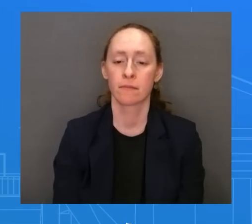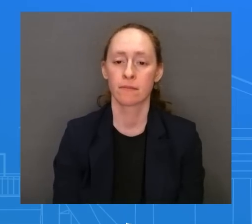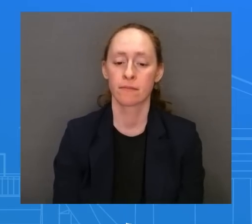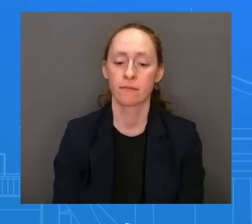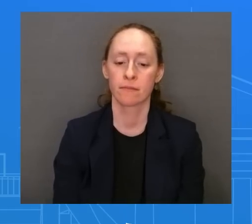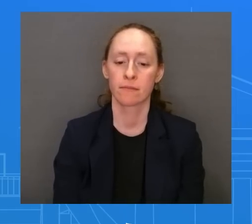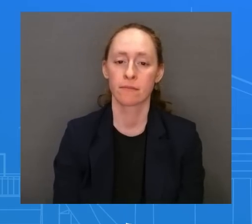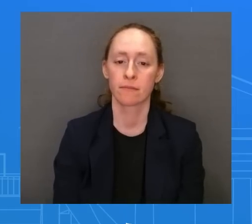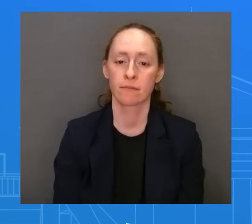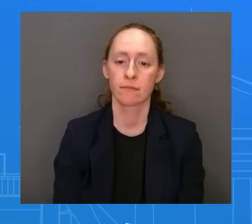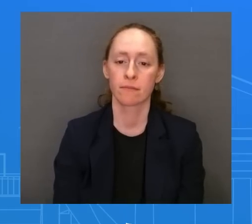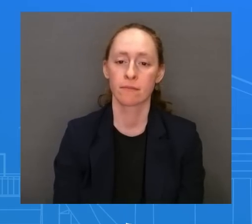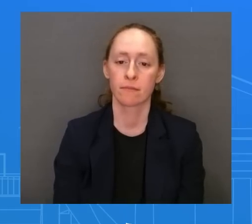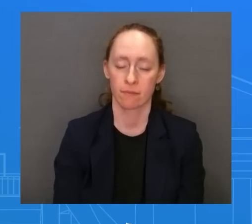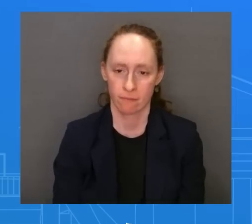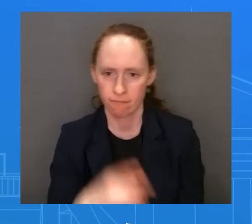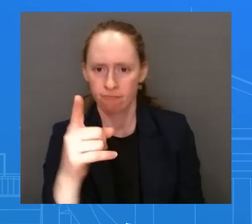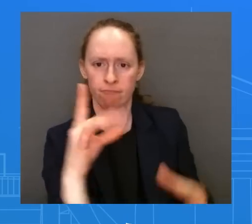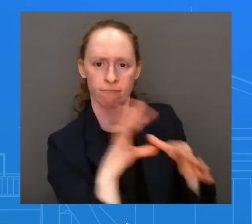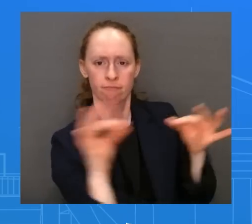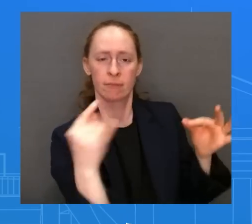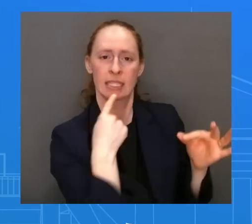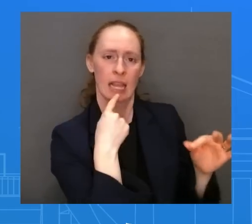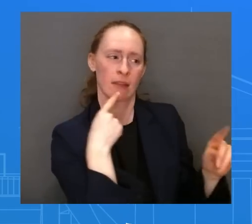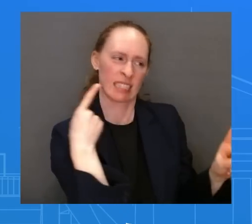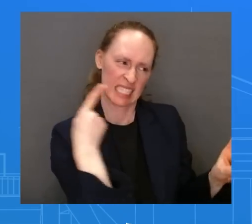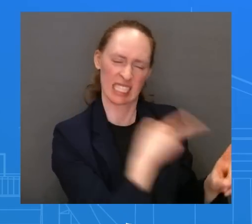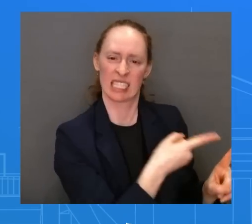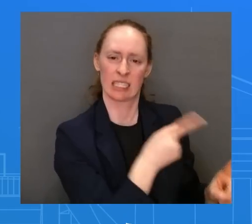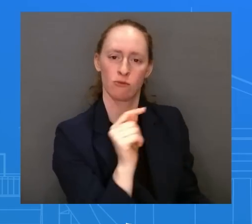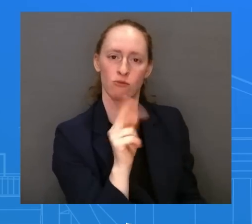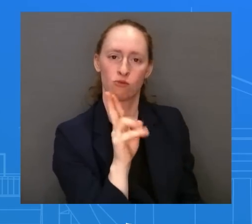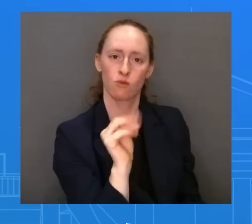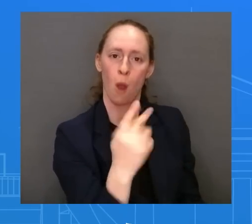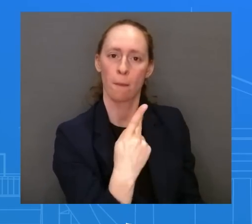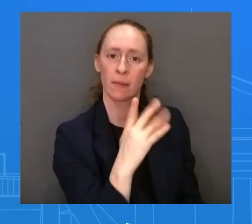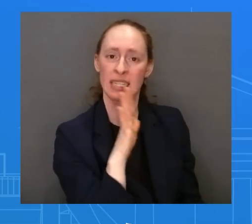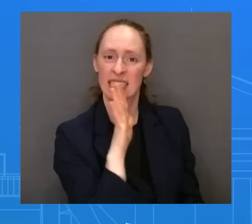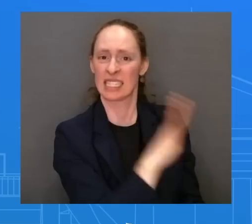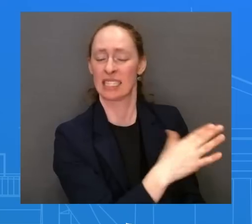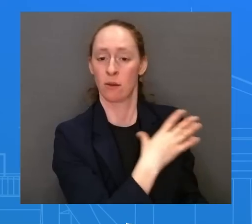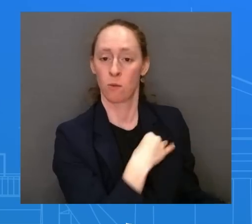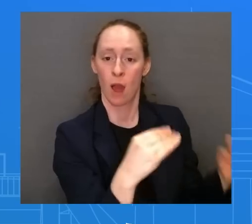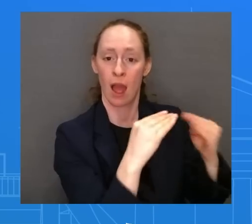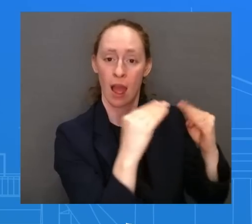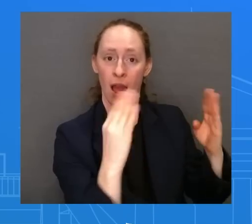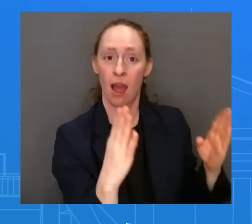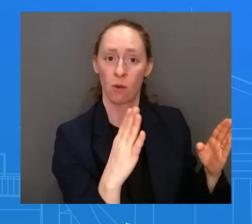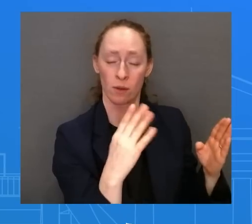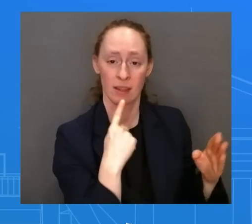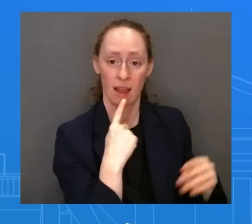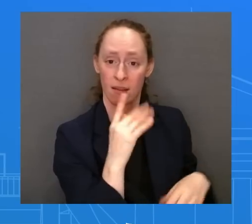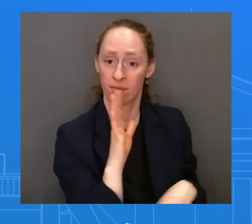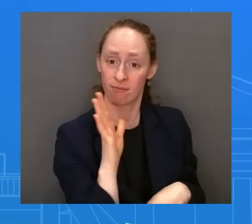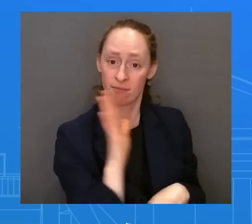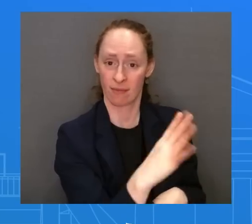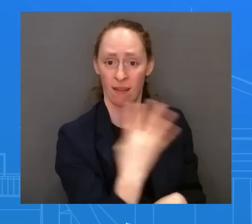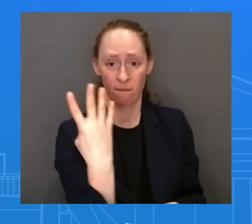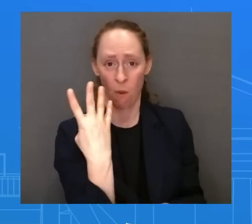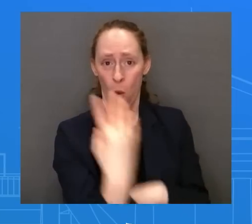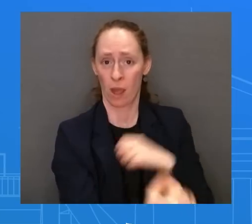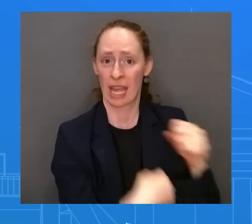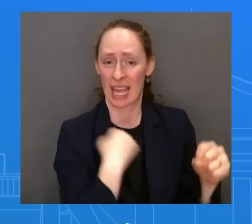deliberate degradation that Afghanistan operations and despair could you be specific about deliberate degradation